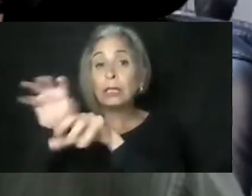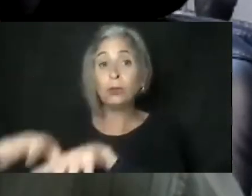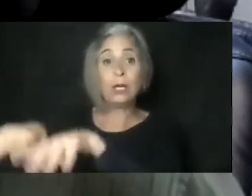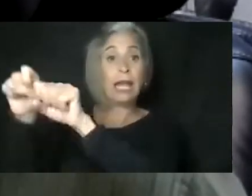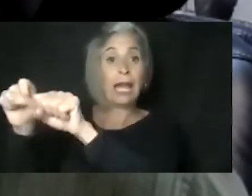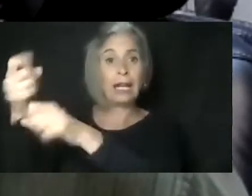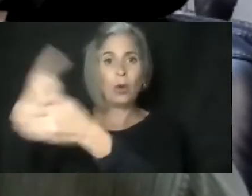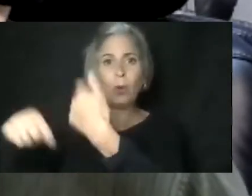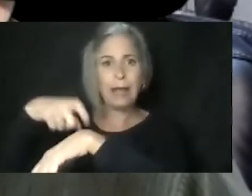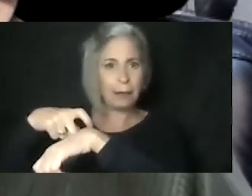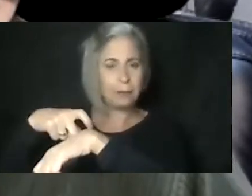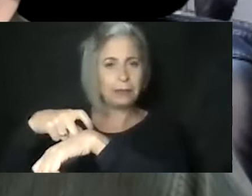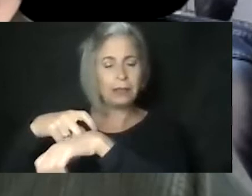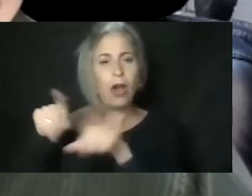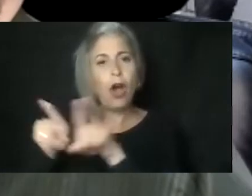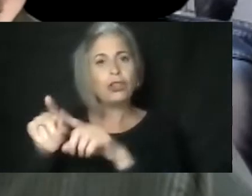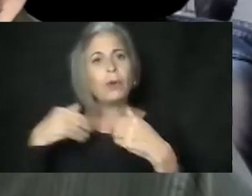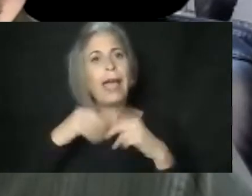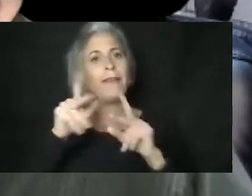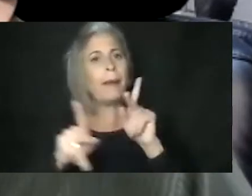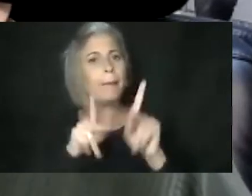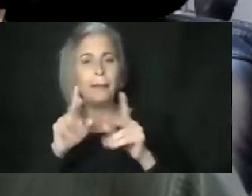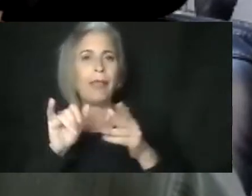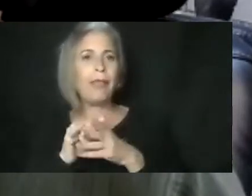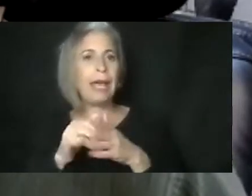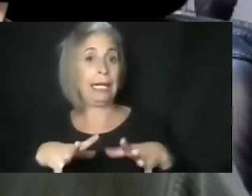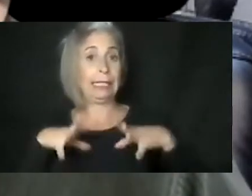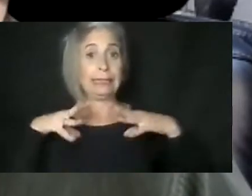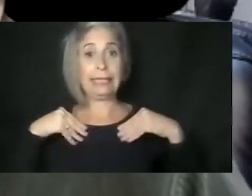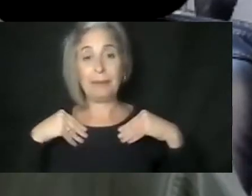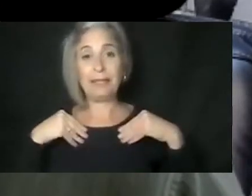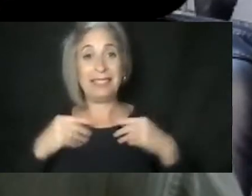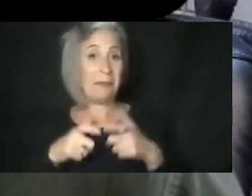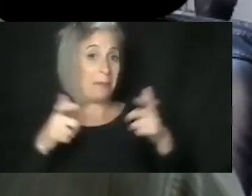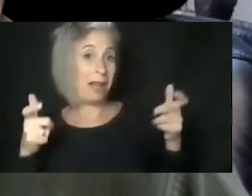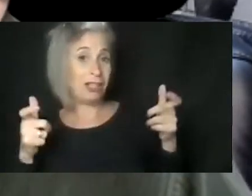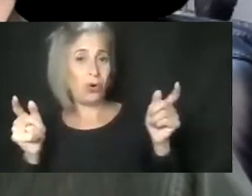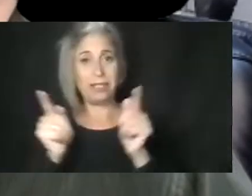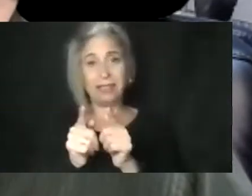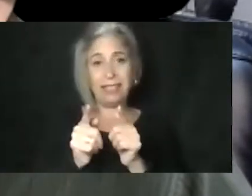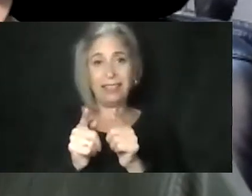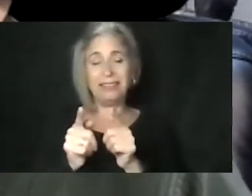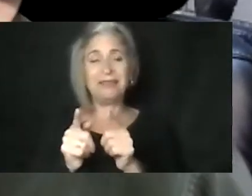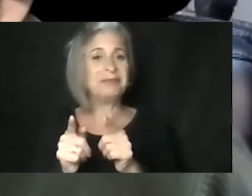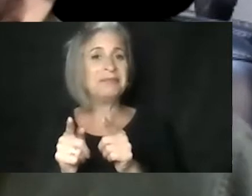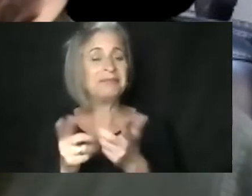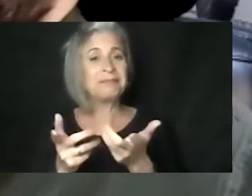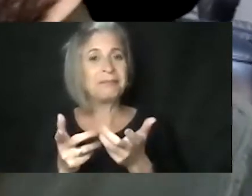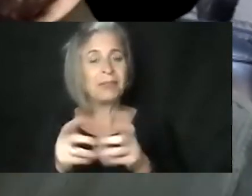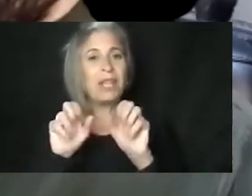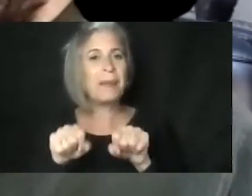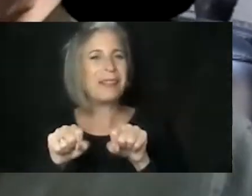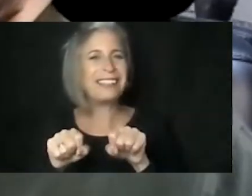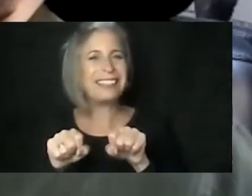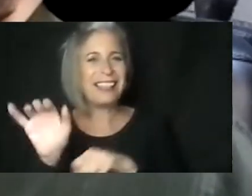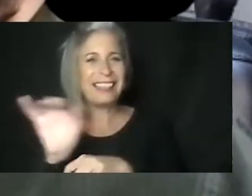what times. And we have folks who accept as much or as little of it as they are able to,